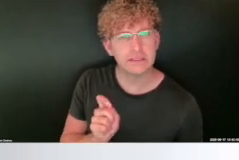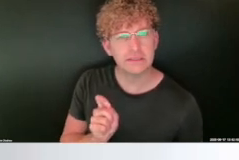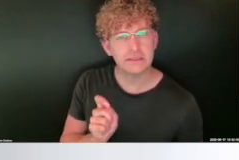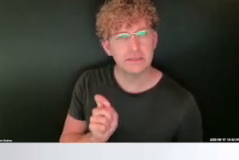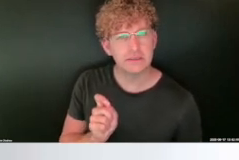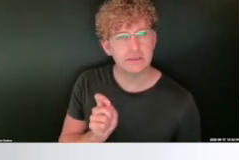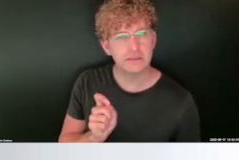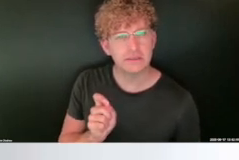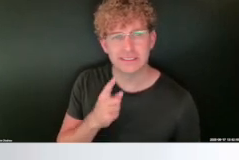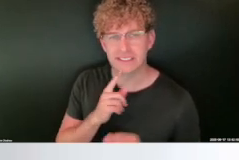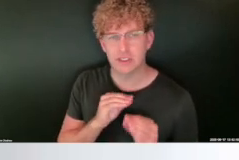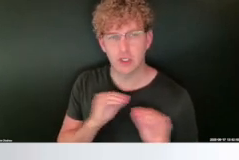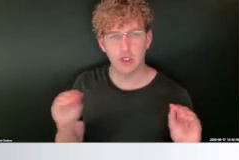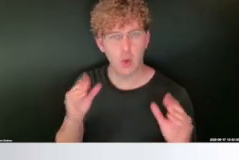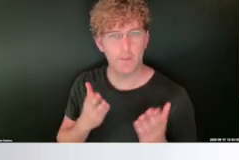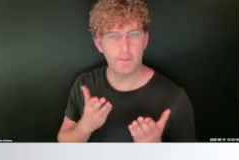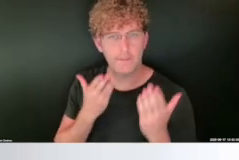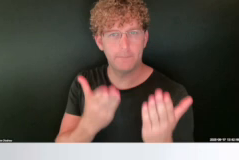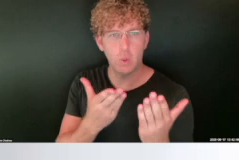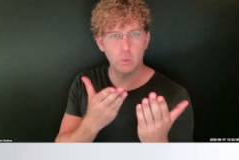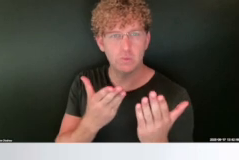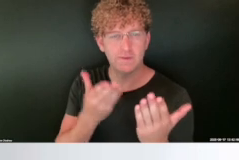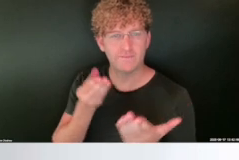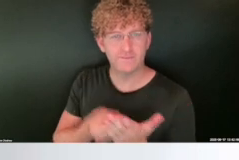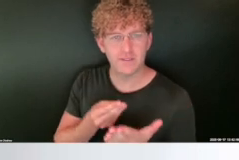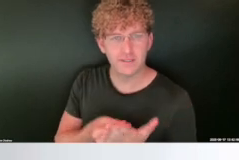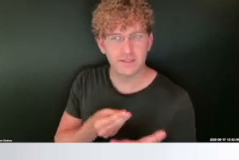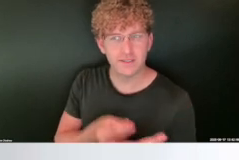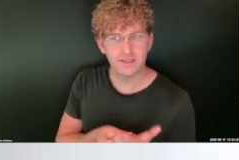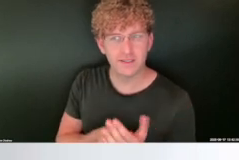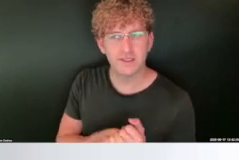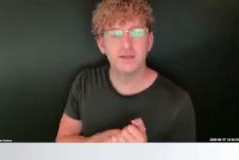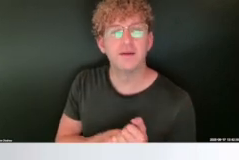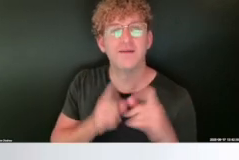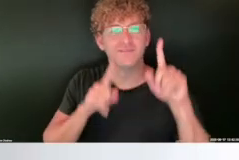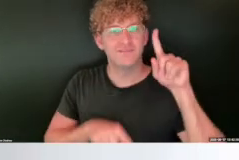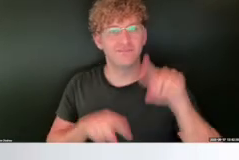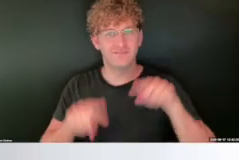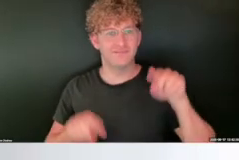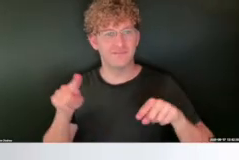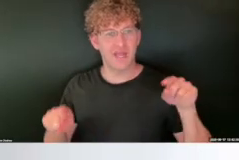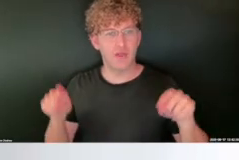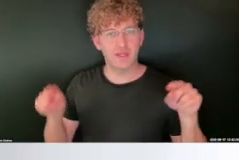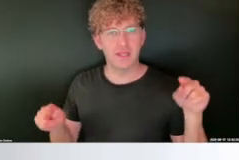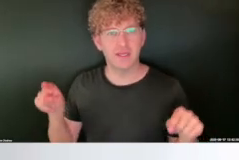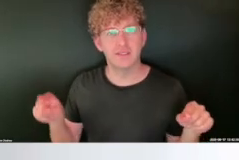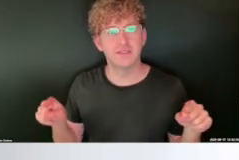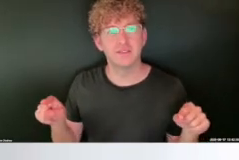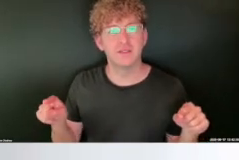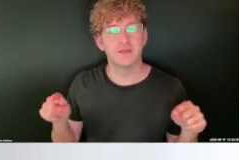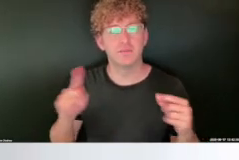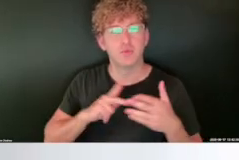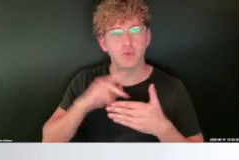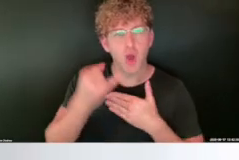So yes, for our various different like projects, sometimes we might be allocate